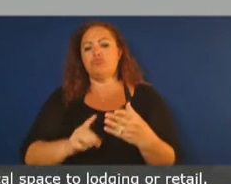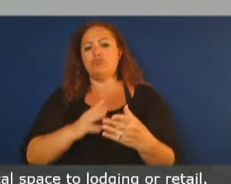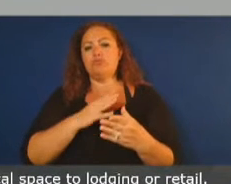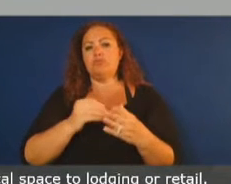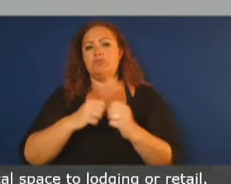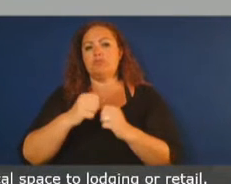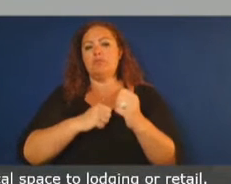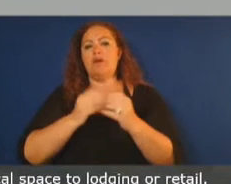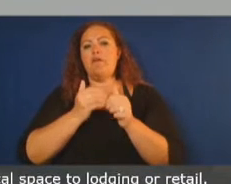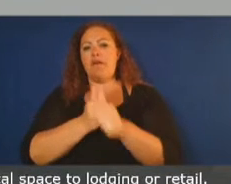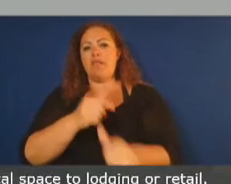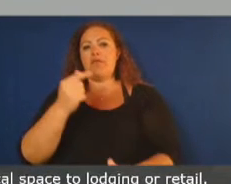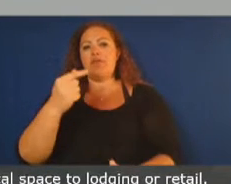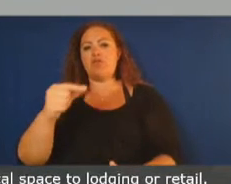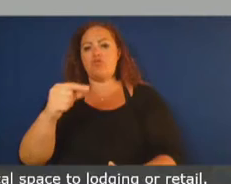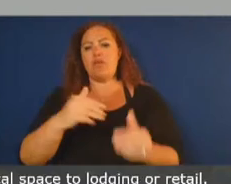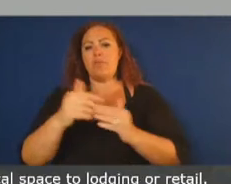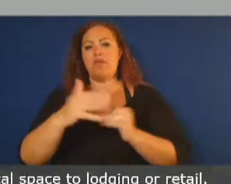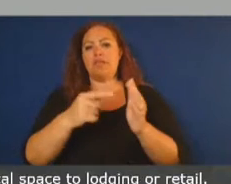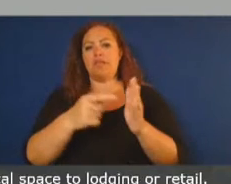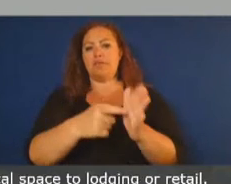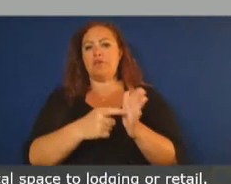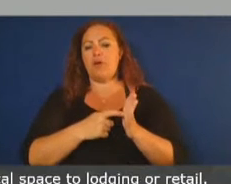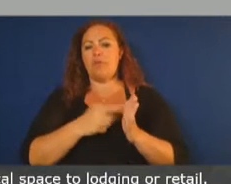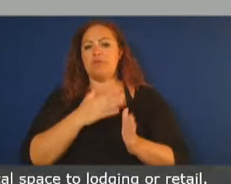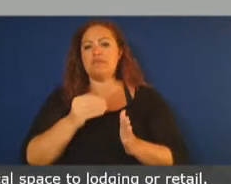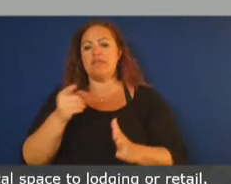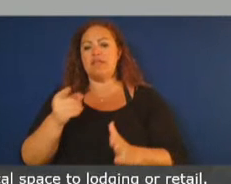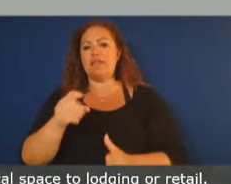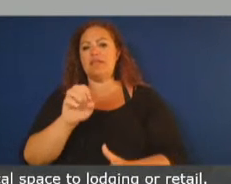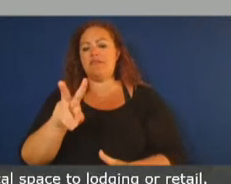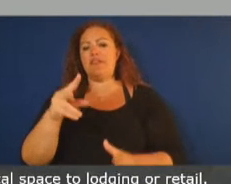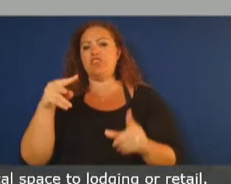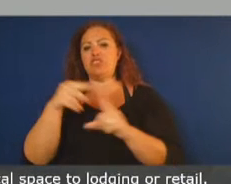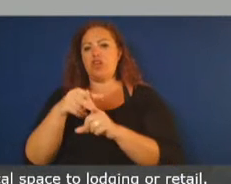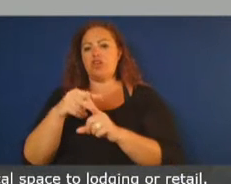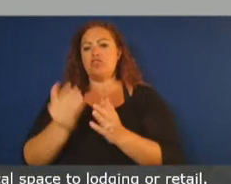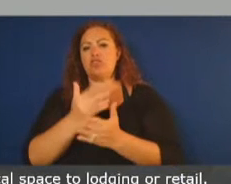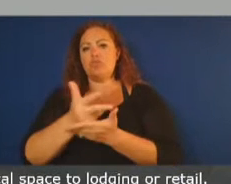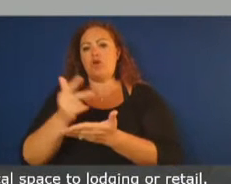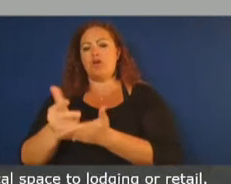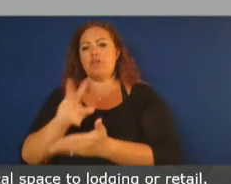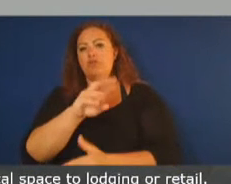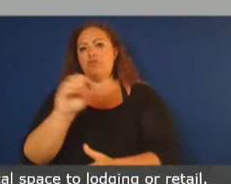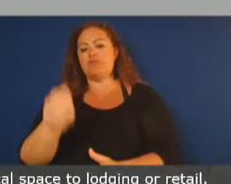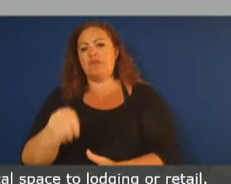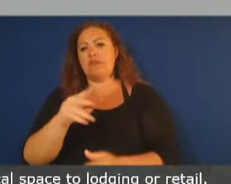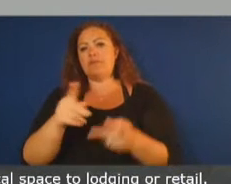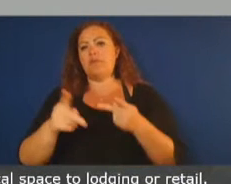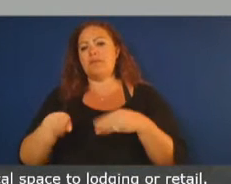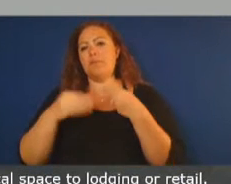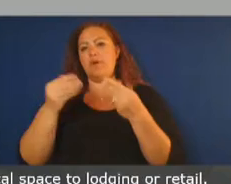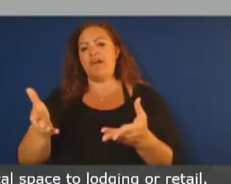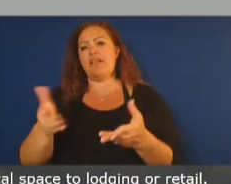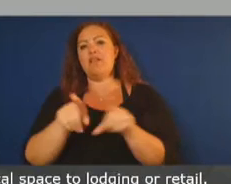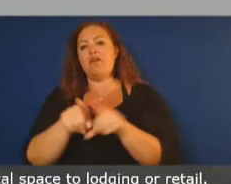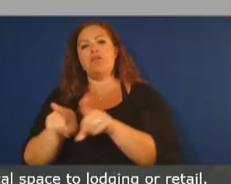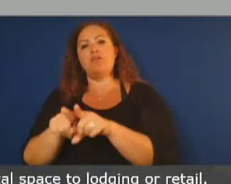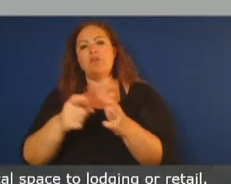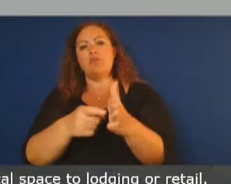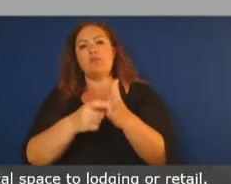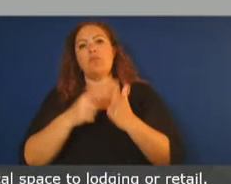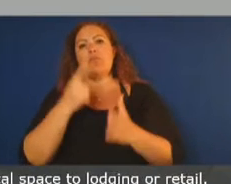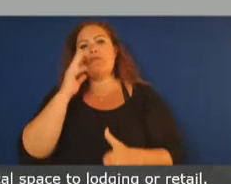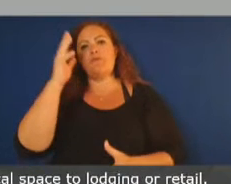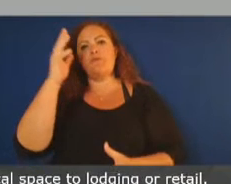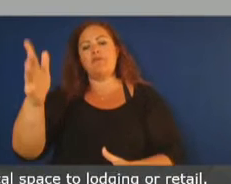Building guidelines and commit to installing EV charging and new parking Decks at a ratio of 2% of spaces provided as well as provision for future start